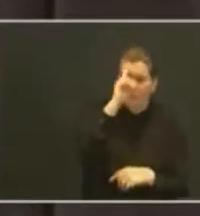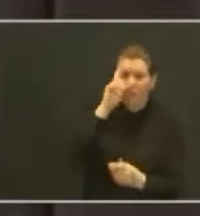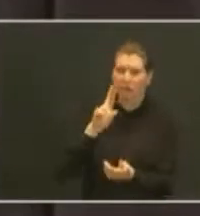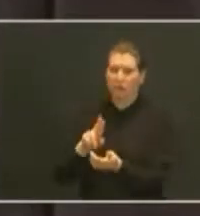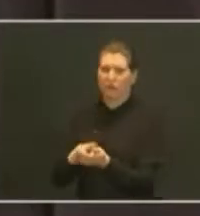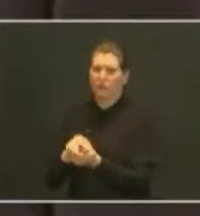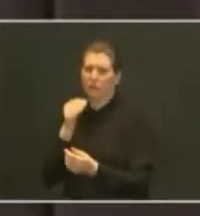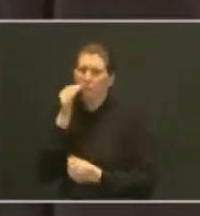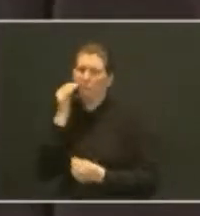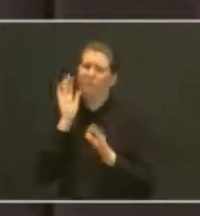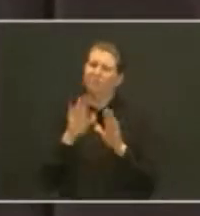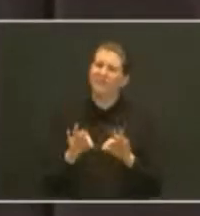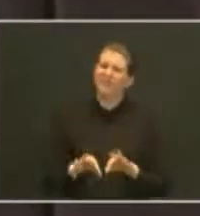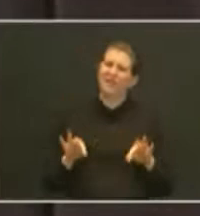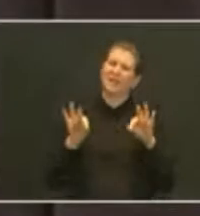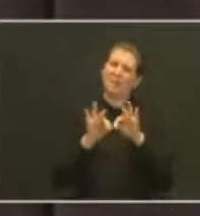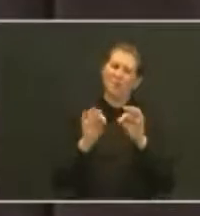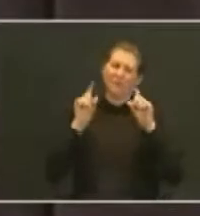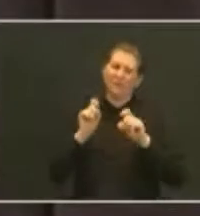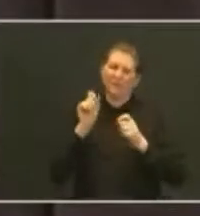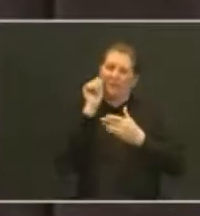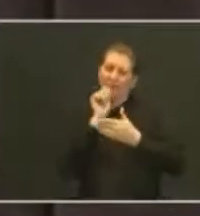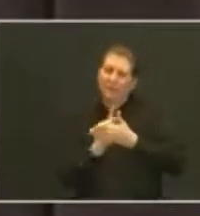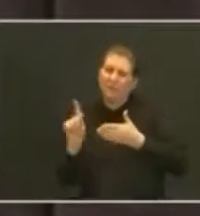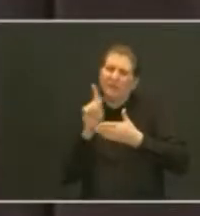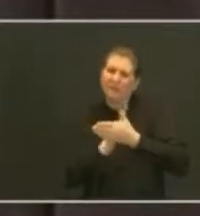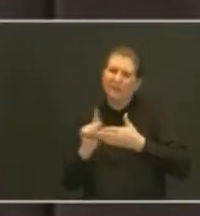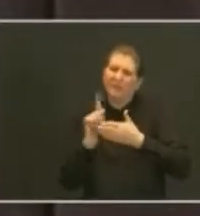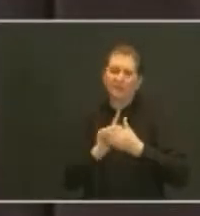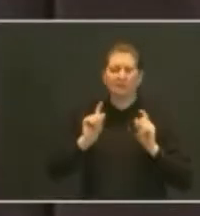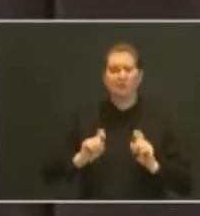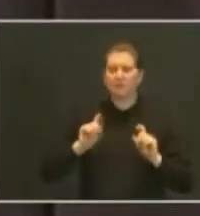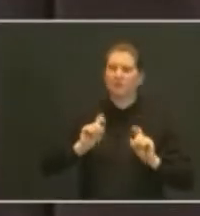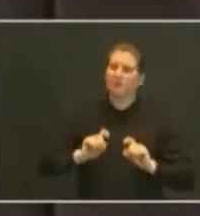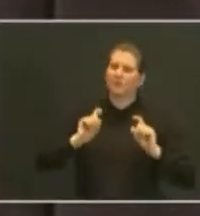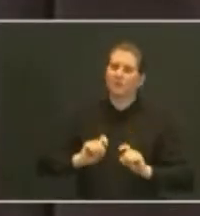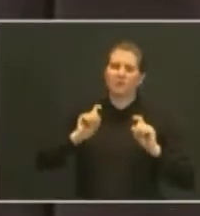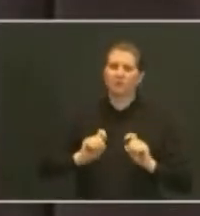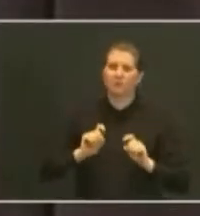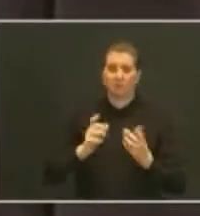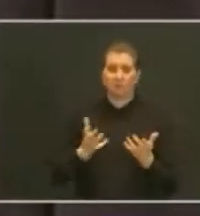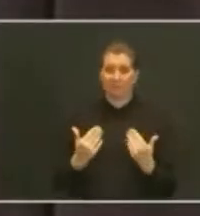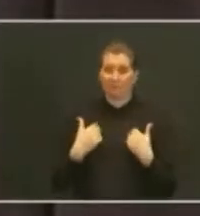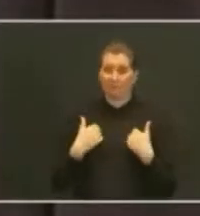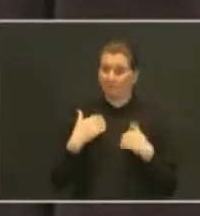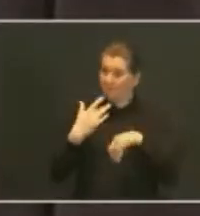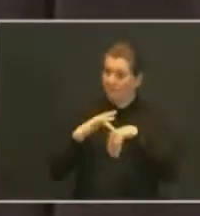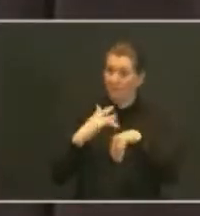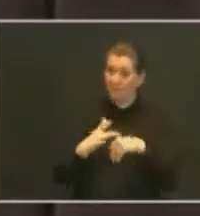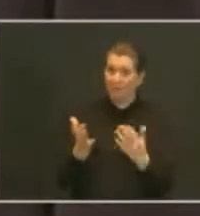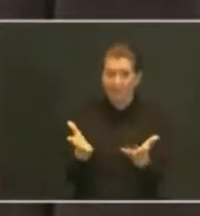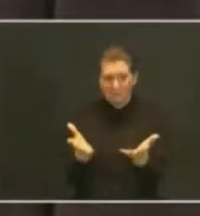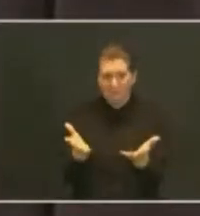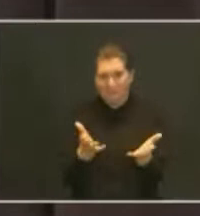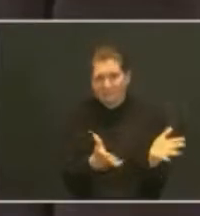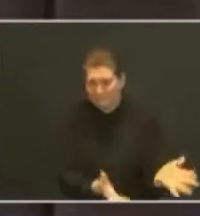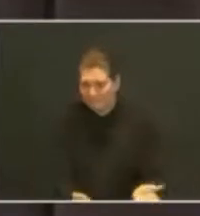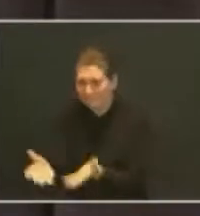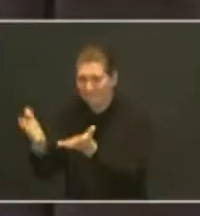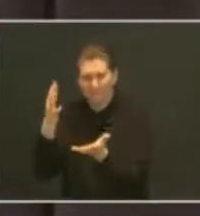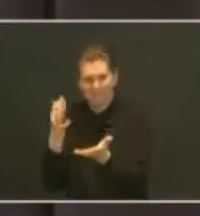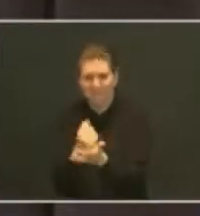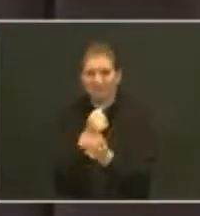commit to getting tested once a week. The capacity is there for you. We are encouraging that to happen. It's easy. We